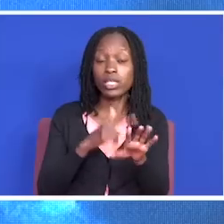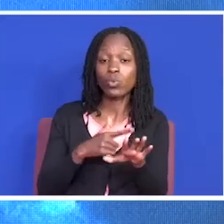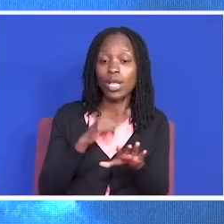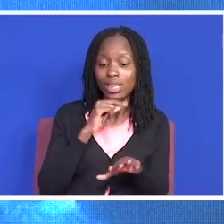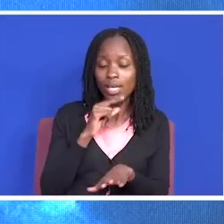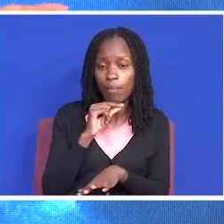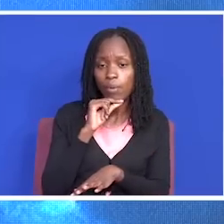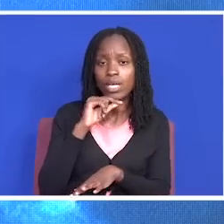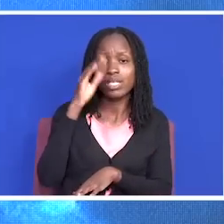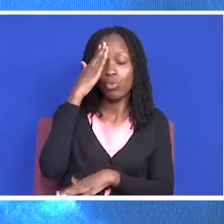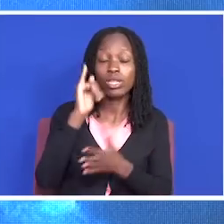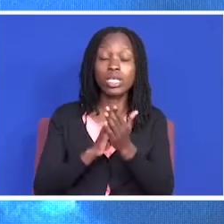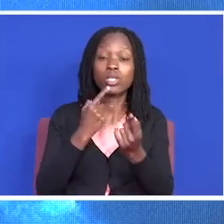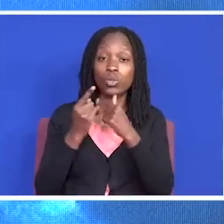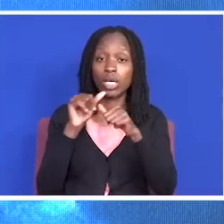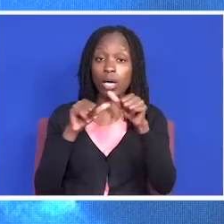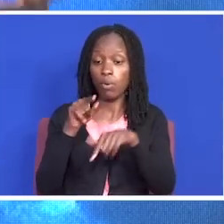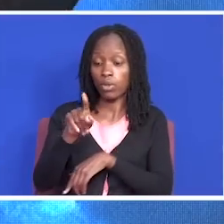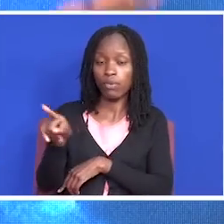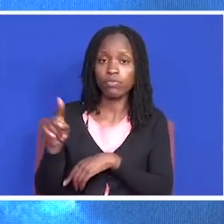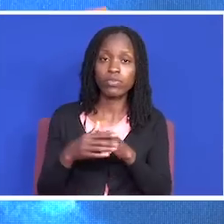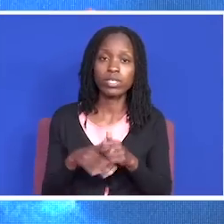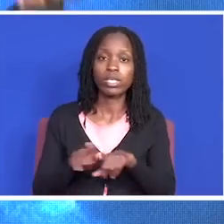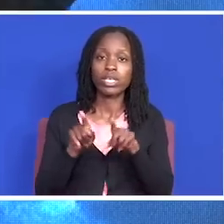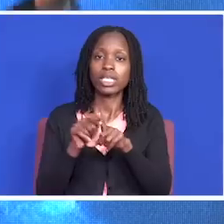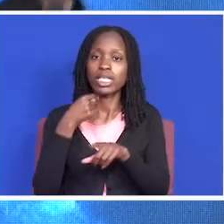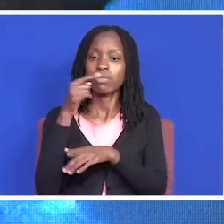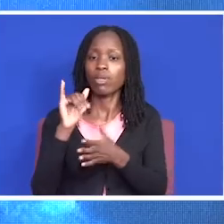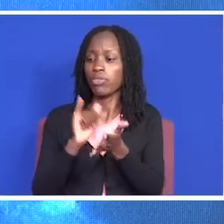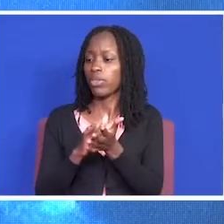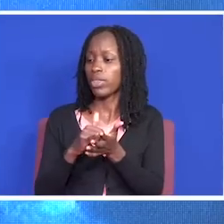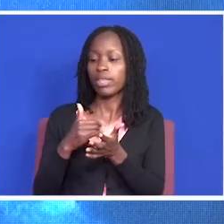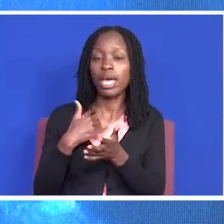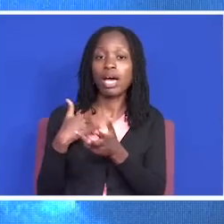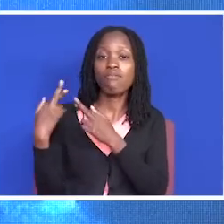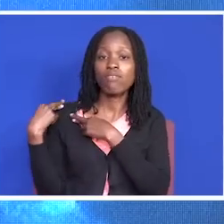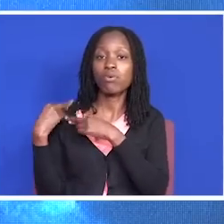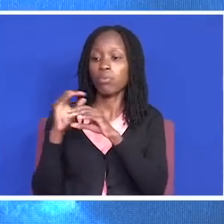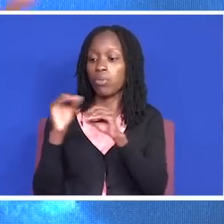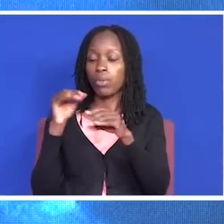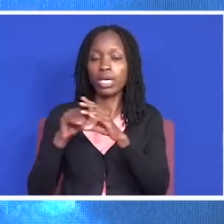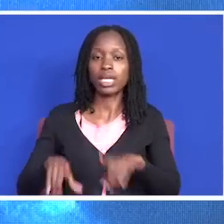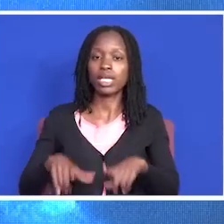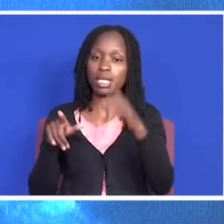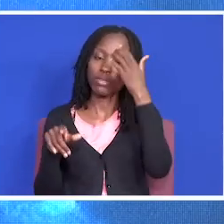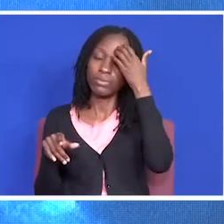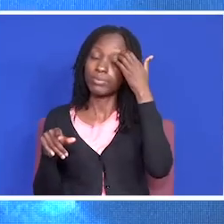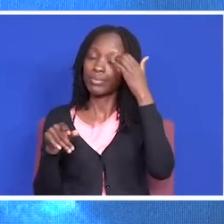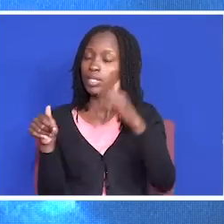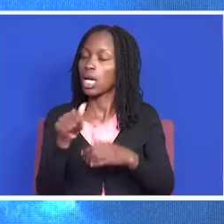realized they're actually talking about themselves. And they're actually saying they have no role in life. You know,